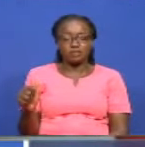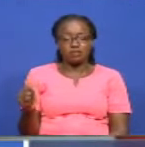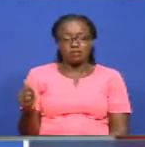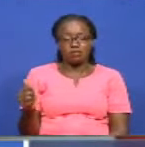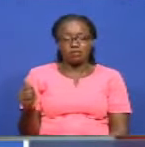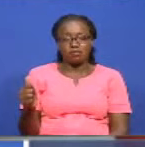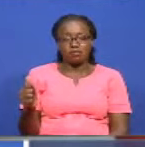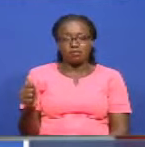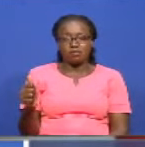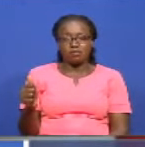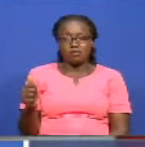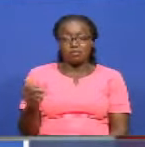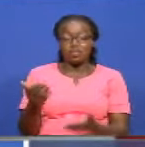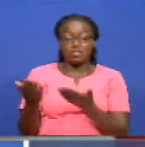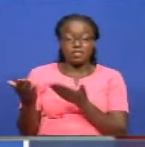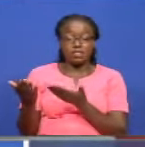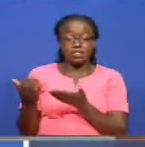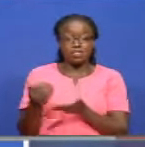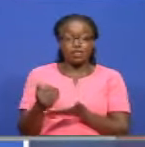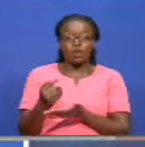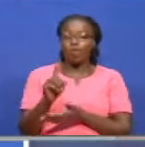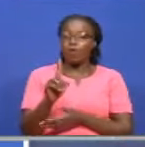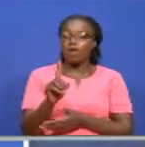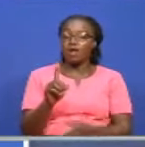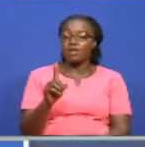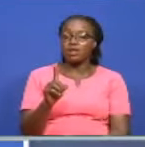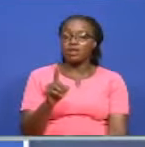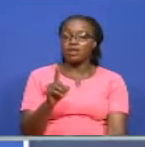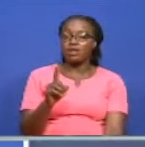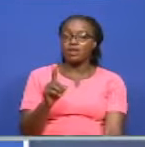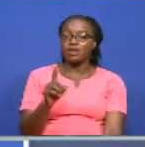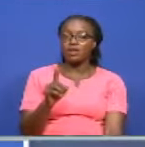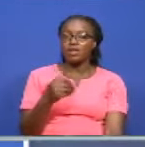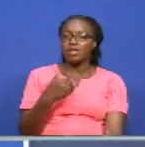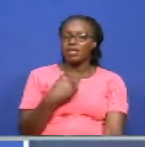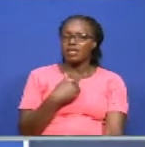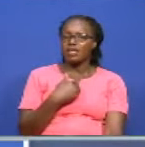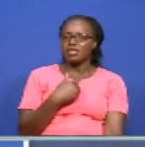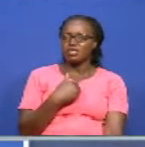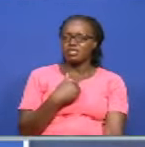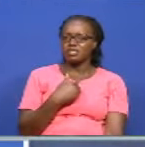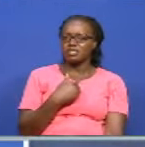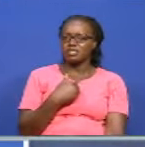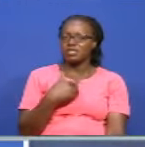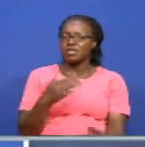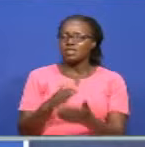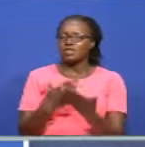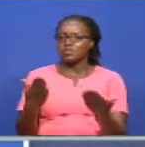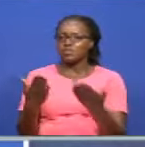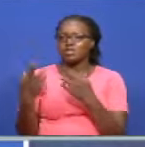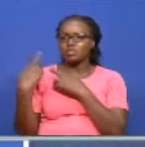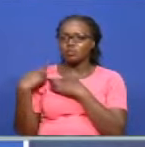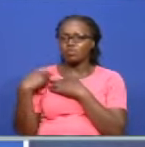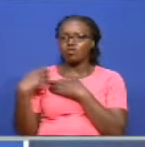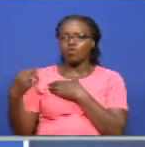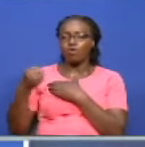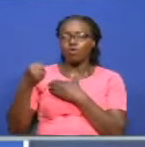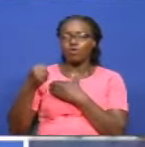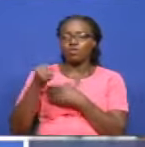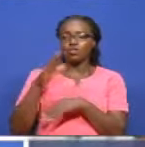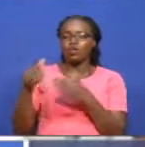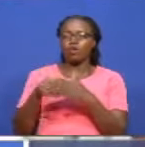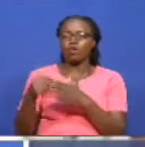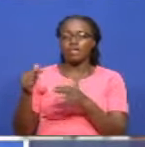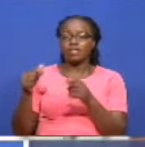generator. This generator is the one that have zeolites. Zeolites are responsible for holding all the other gases and